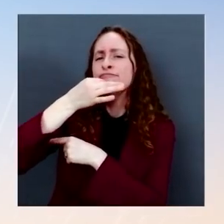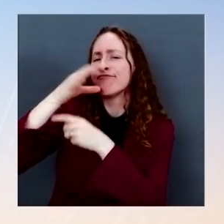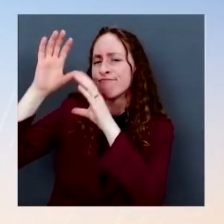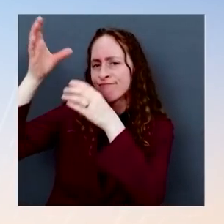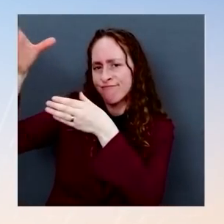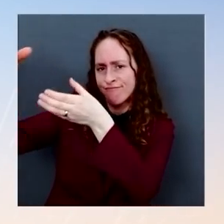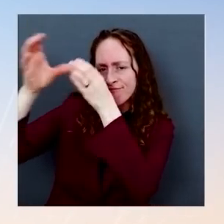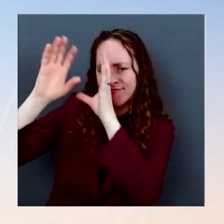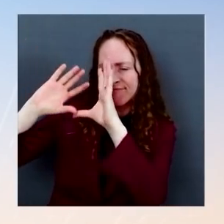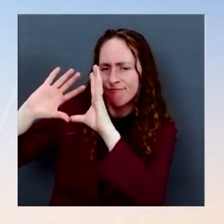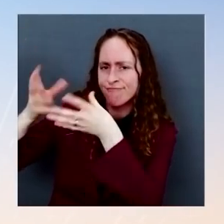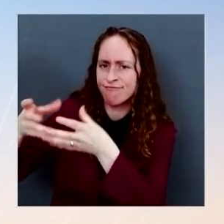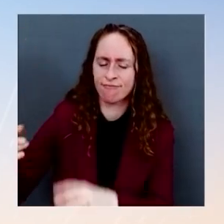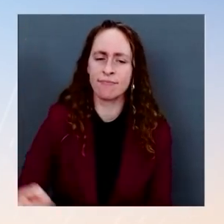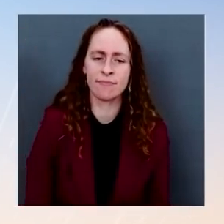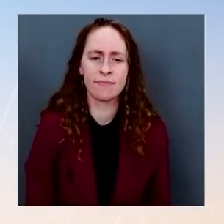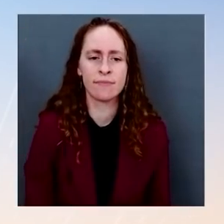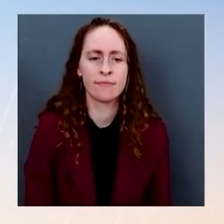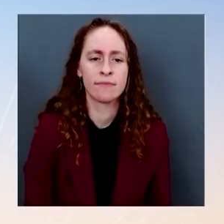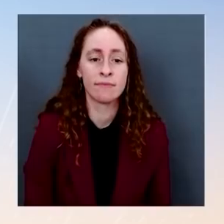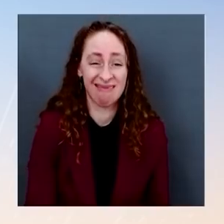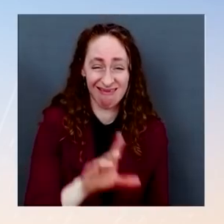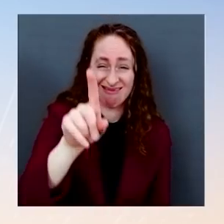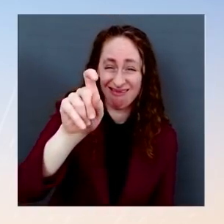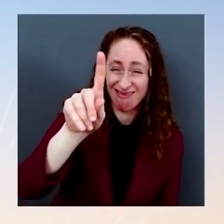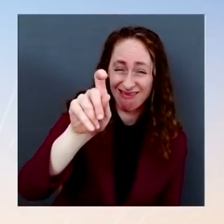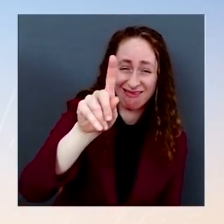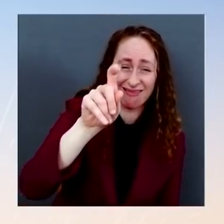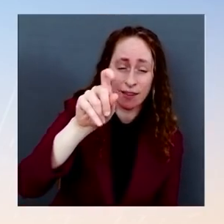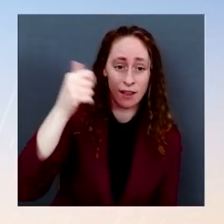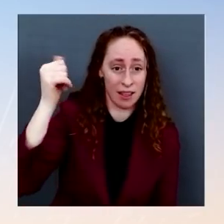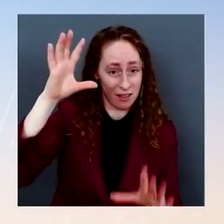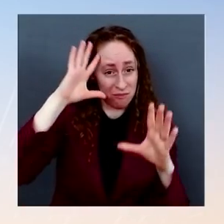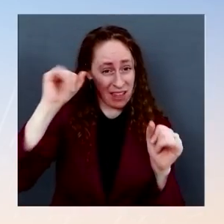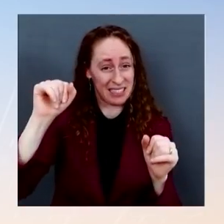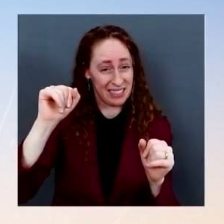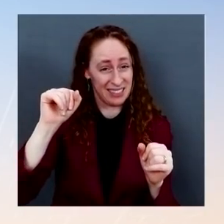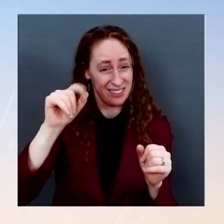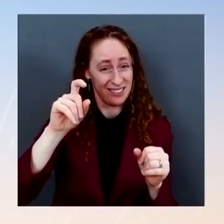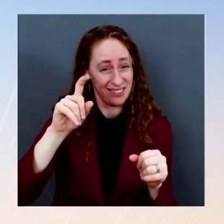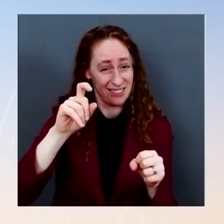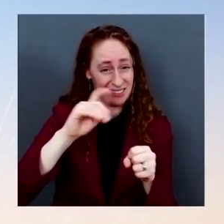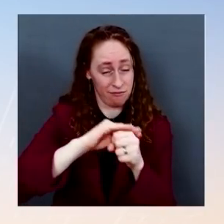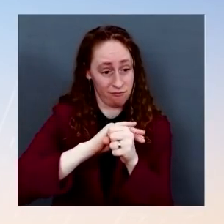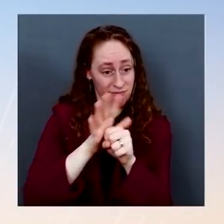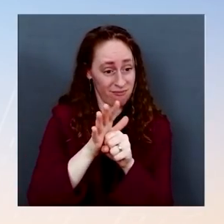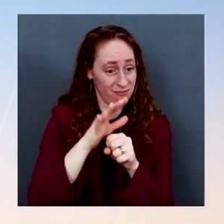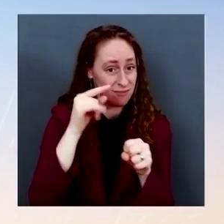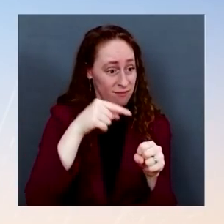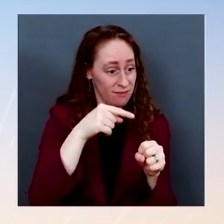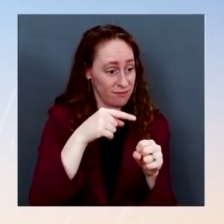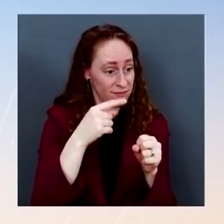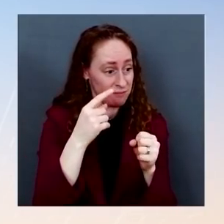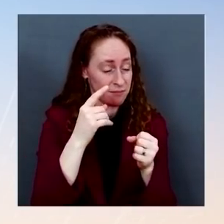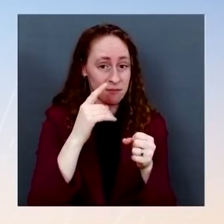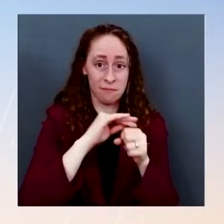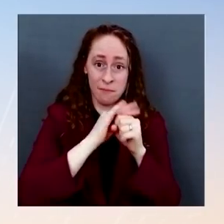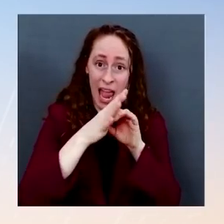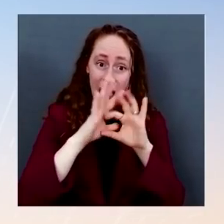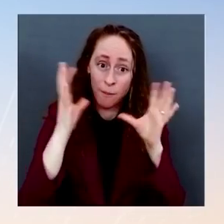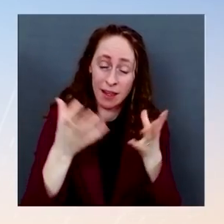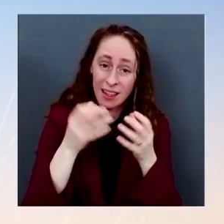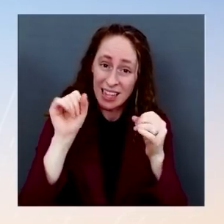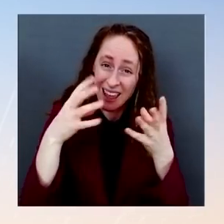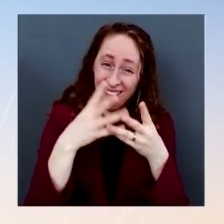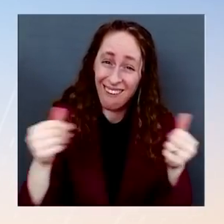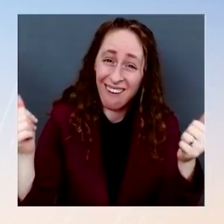to continue to make vaccines available, reduce cases around the country, reduce hospitalizations and deaths across the